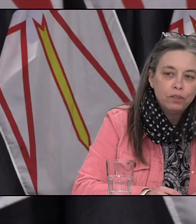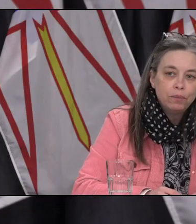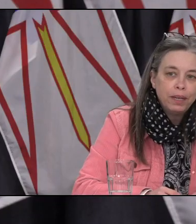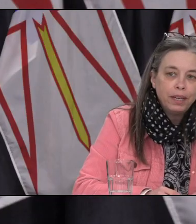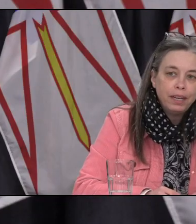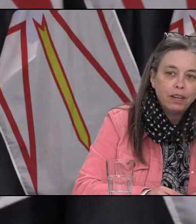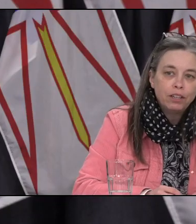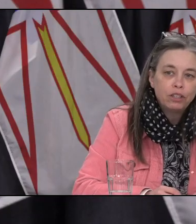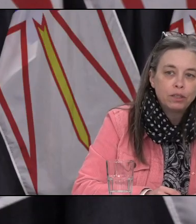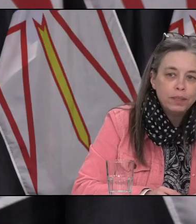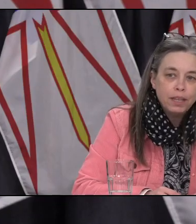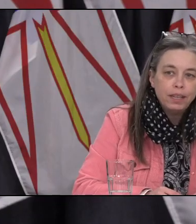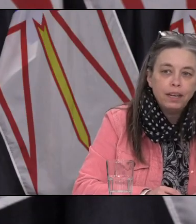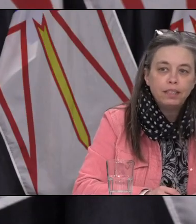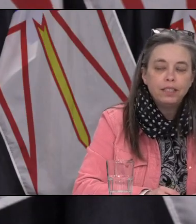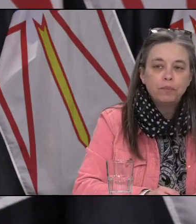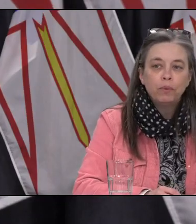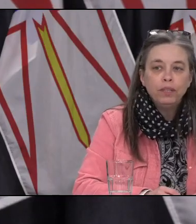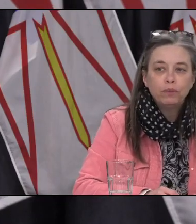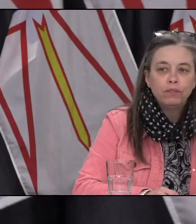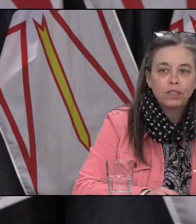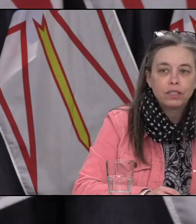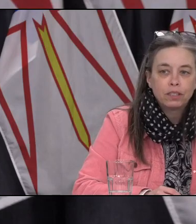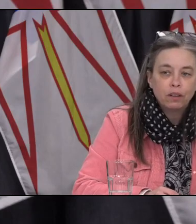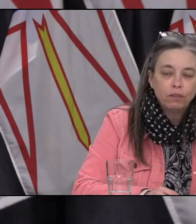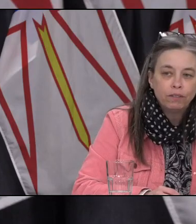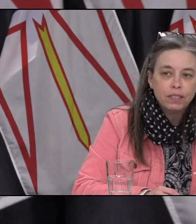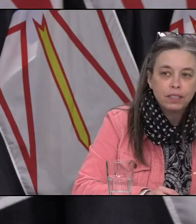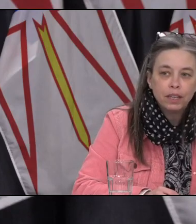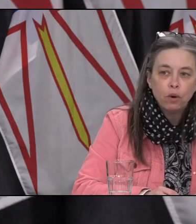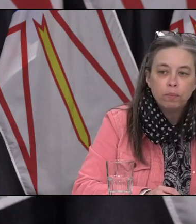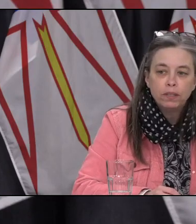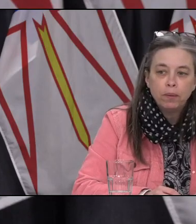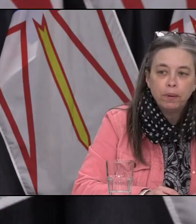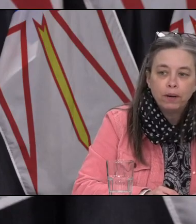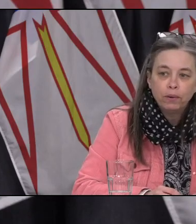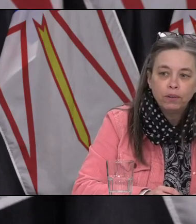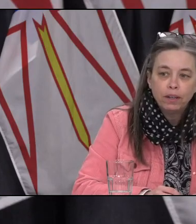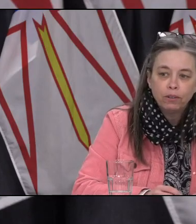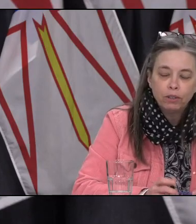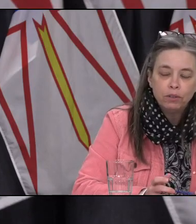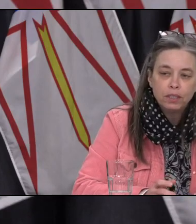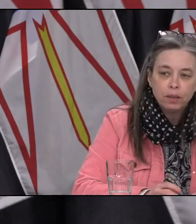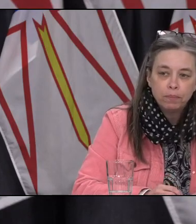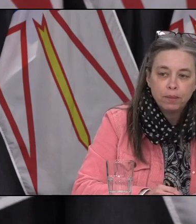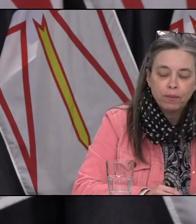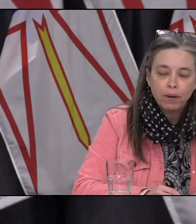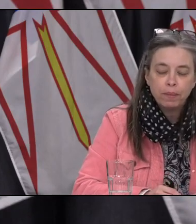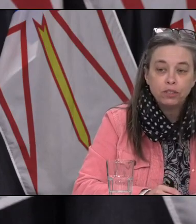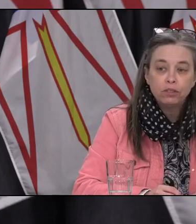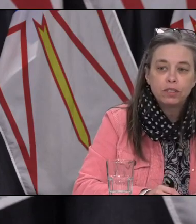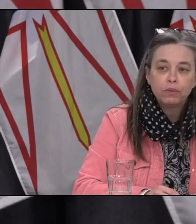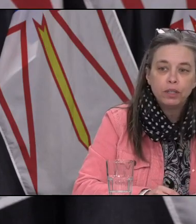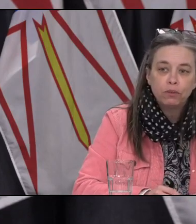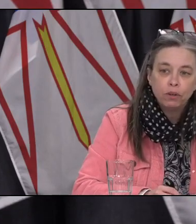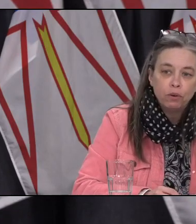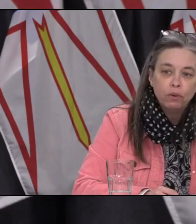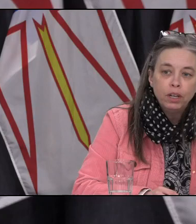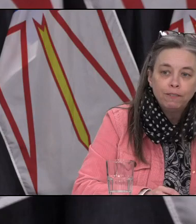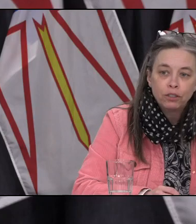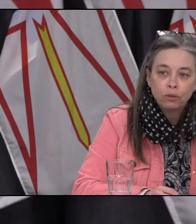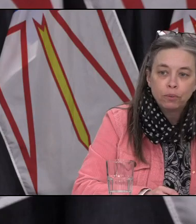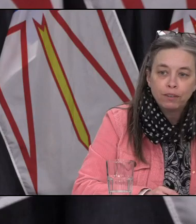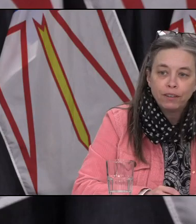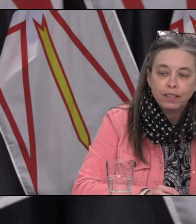too soon to make any kind of judgments on that at this point. We've just only recently opened up or loosened up some of our measures, and we don't